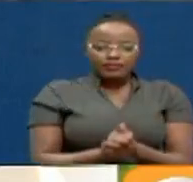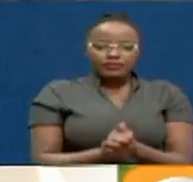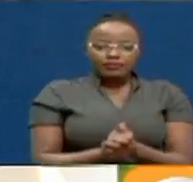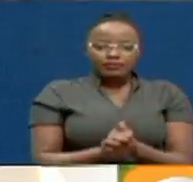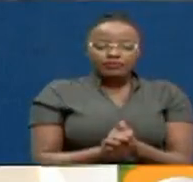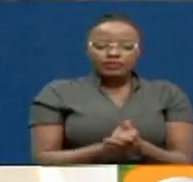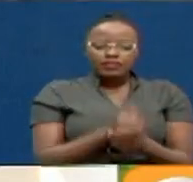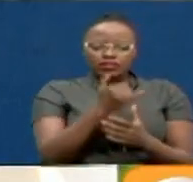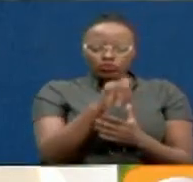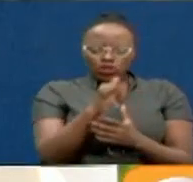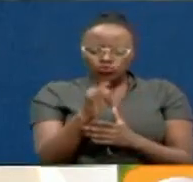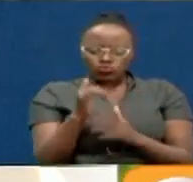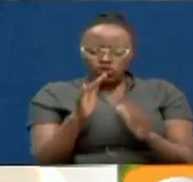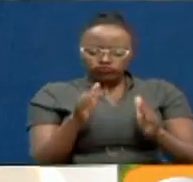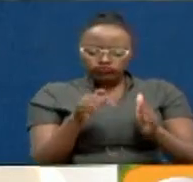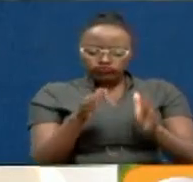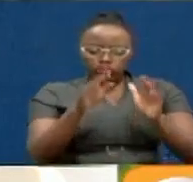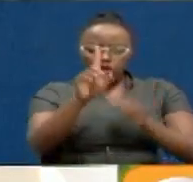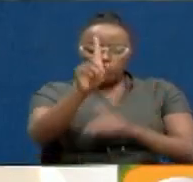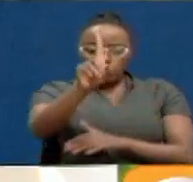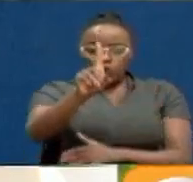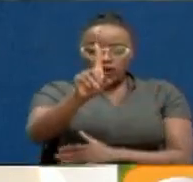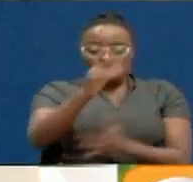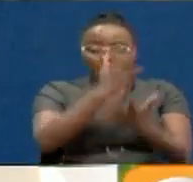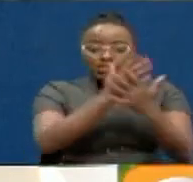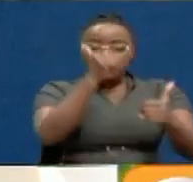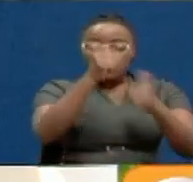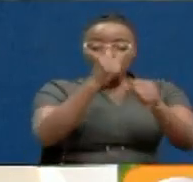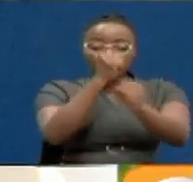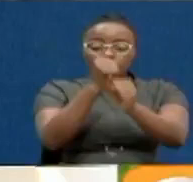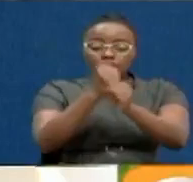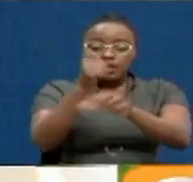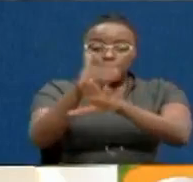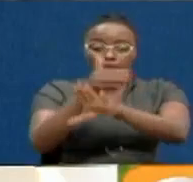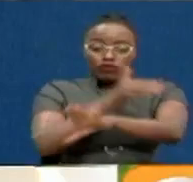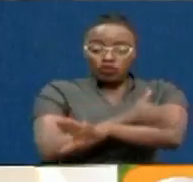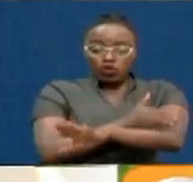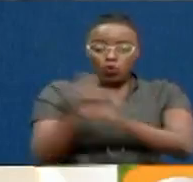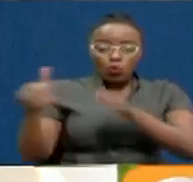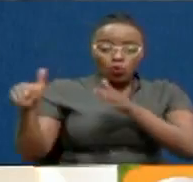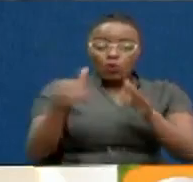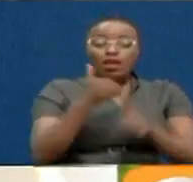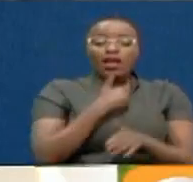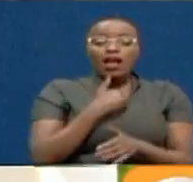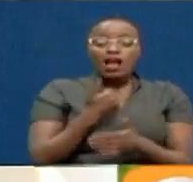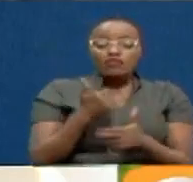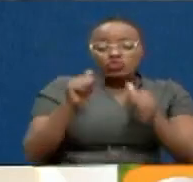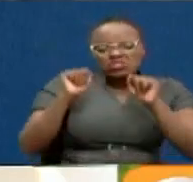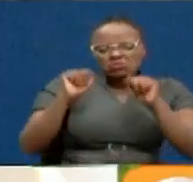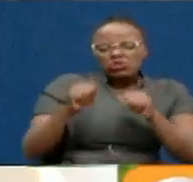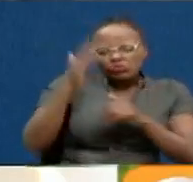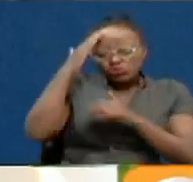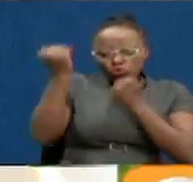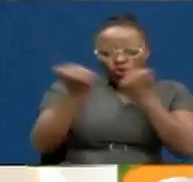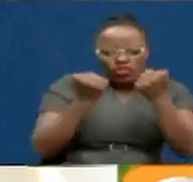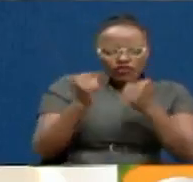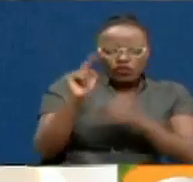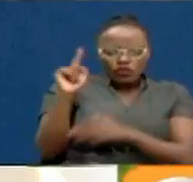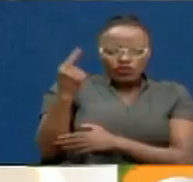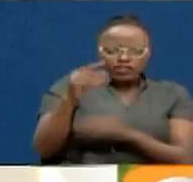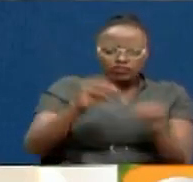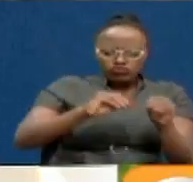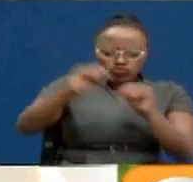I put it in one way. You see, something which has been done before, there are ways and means of doing it. You know, the vehicle actually